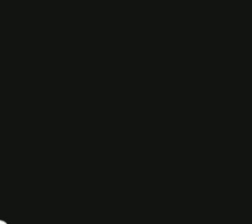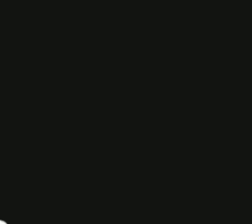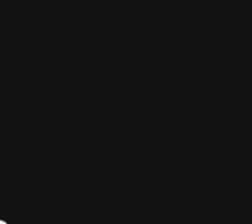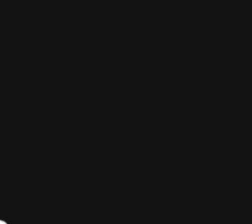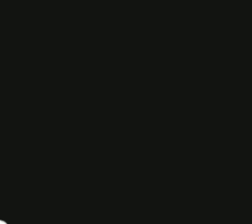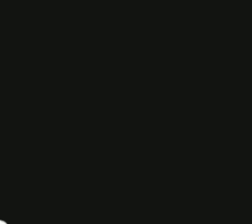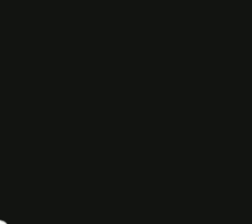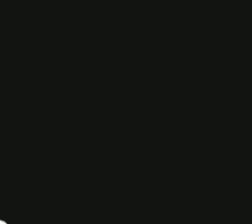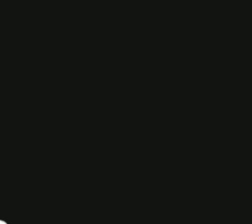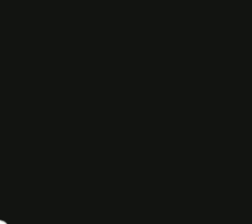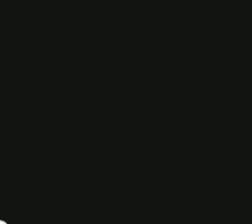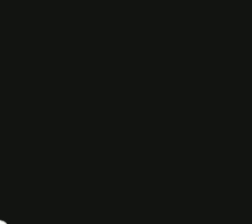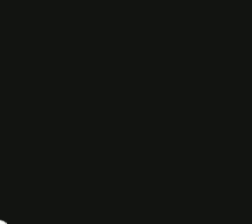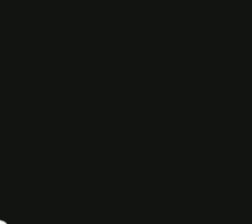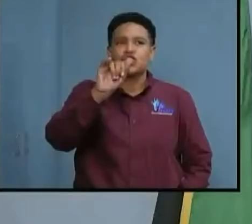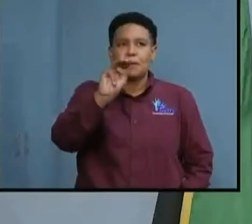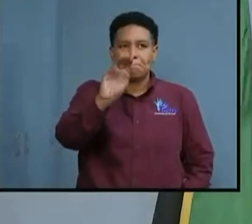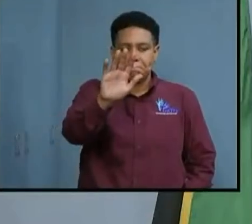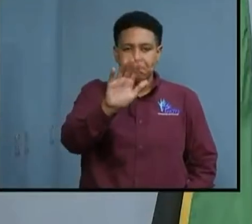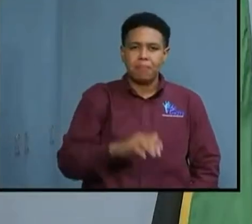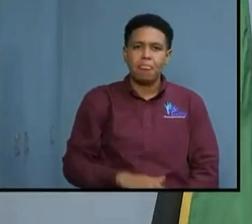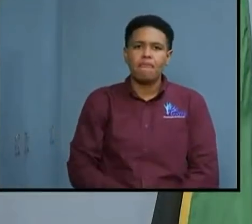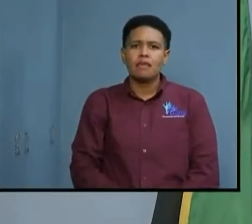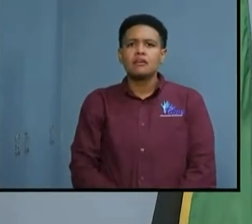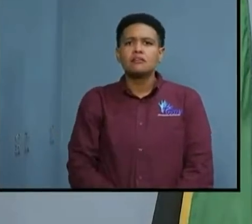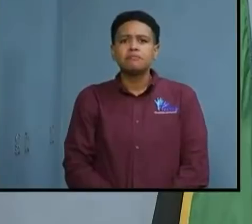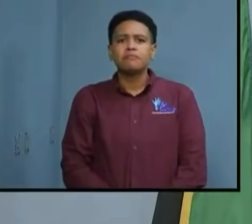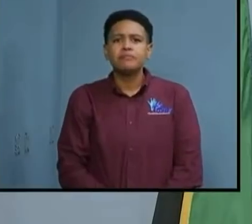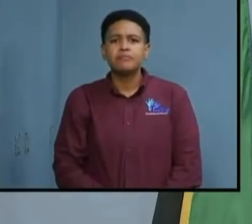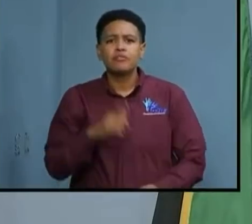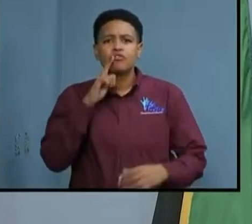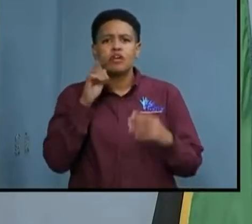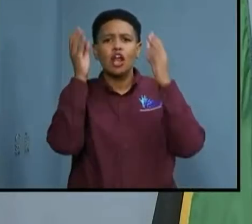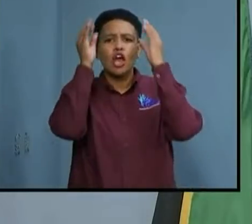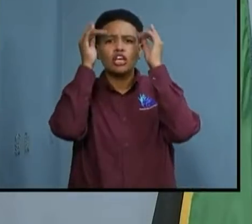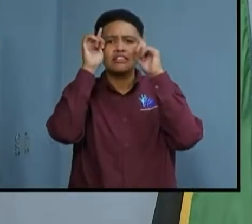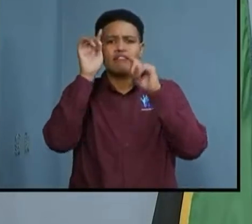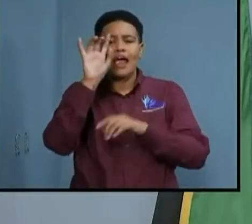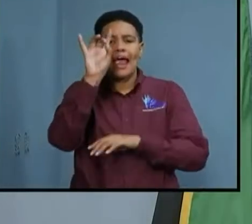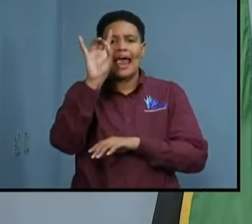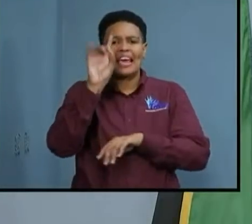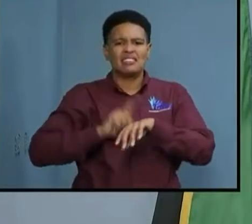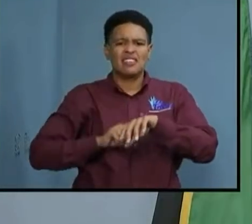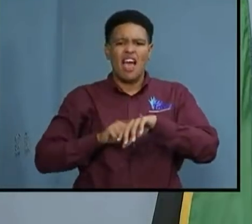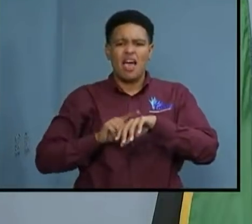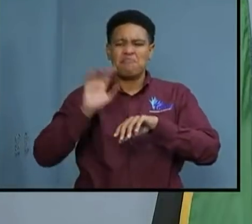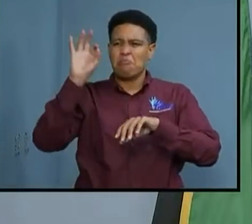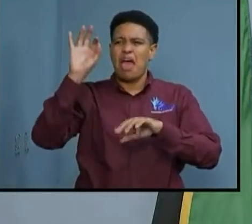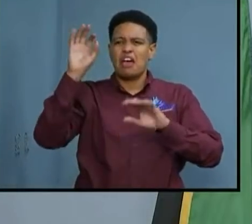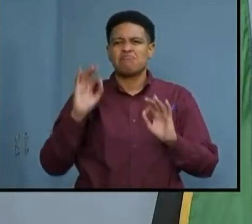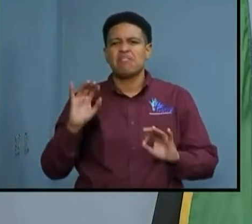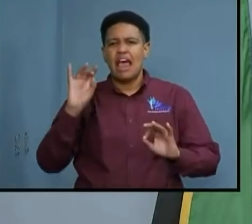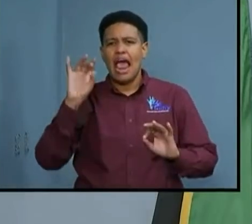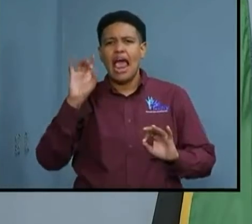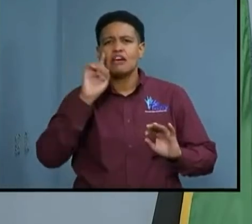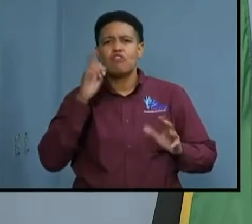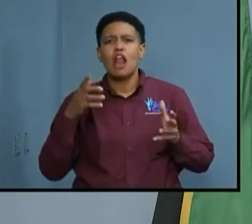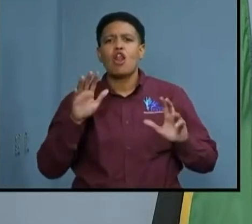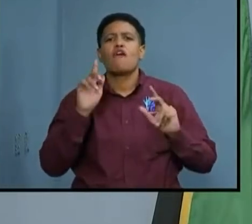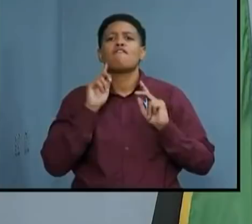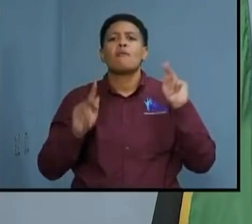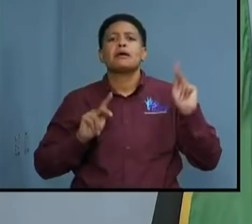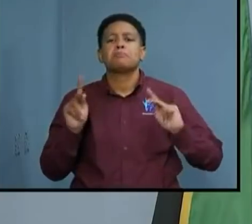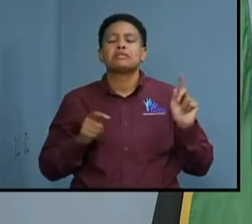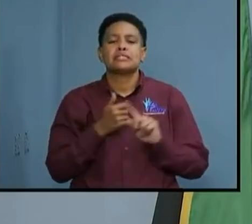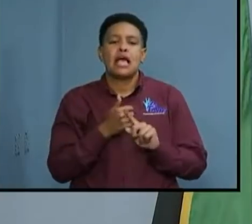Yeah, good question, Dion. The consideration for 8 p.m. was to allow for